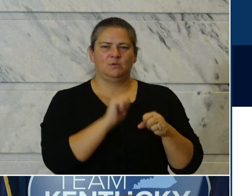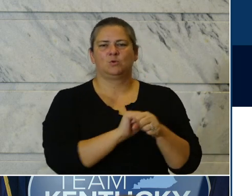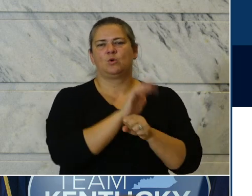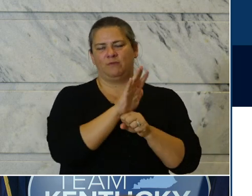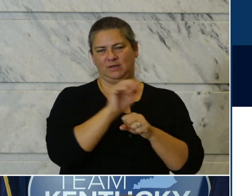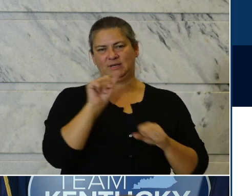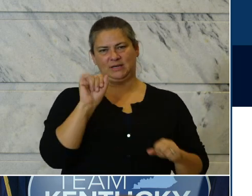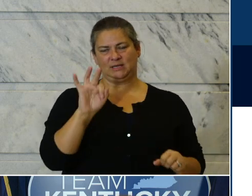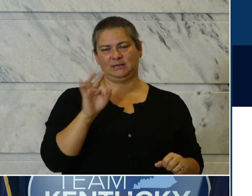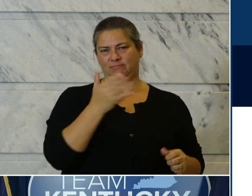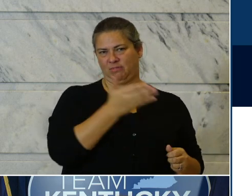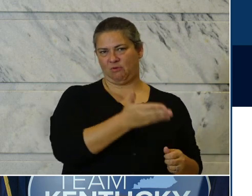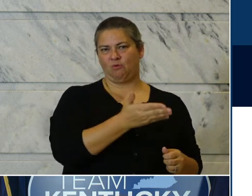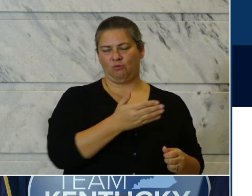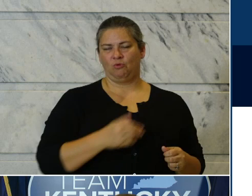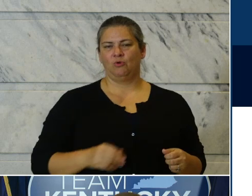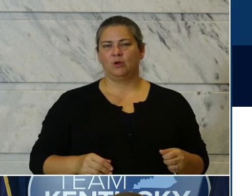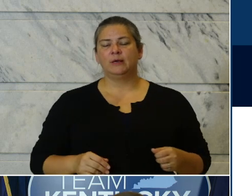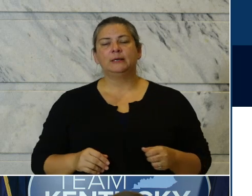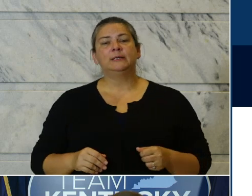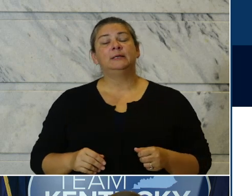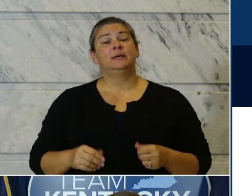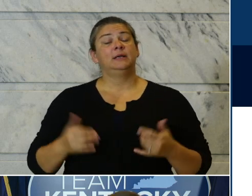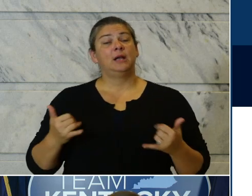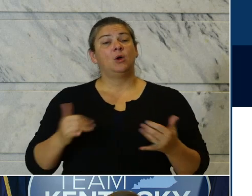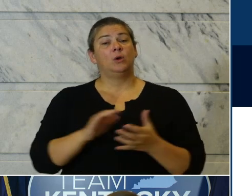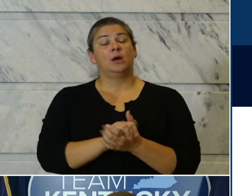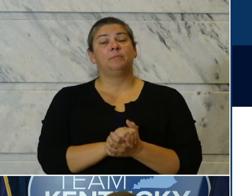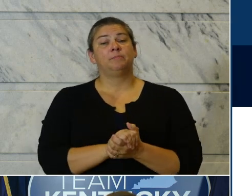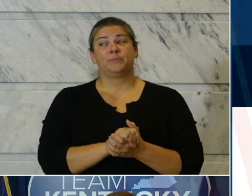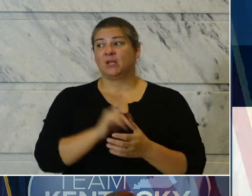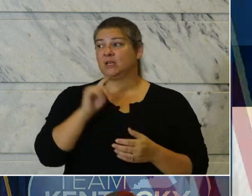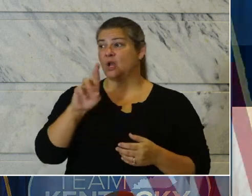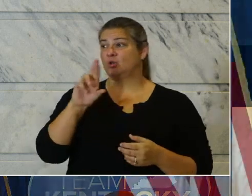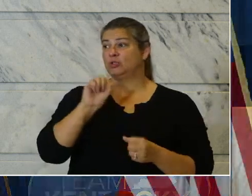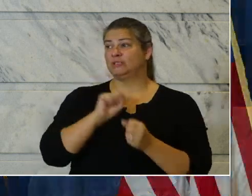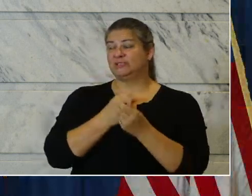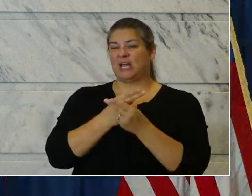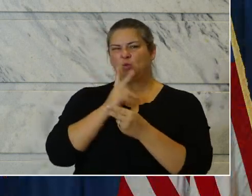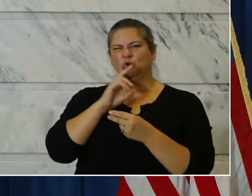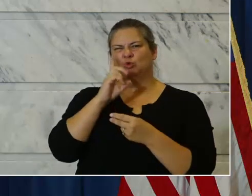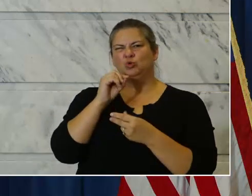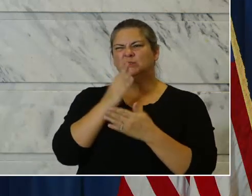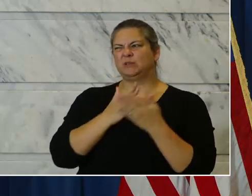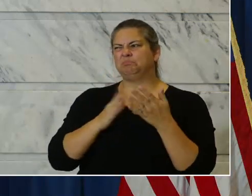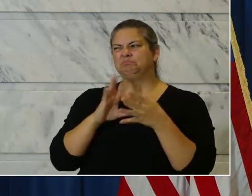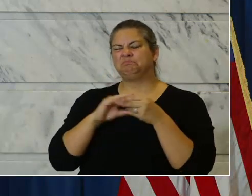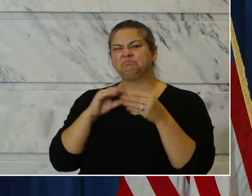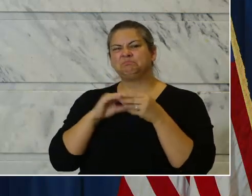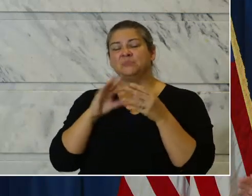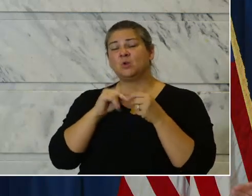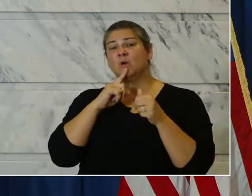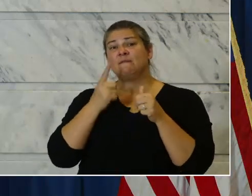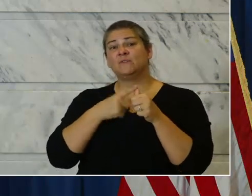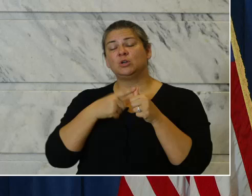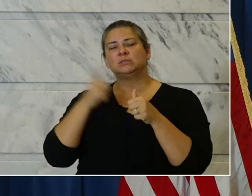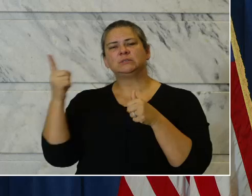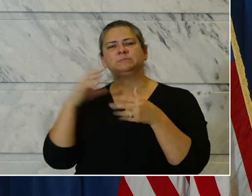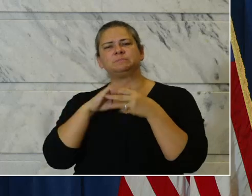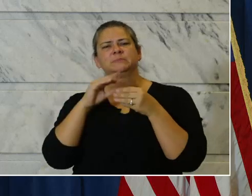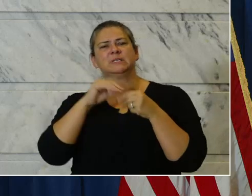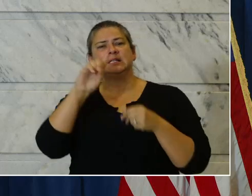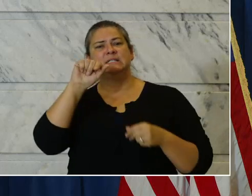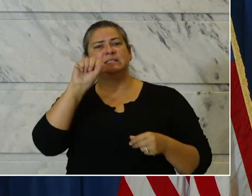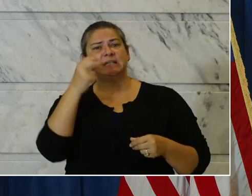associated with them. All right, with that, I think Dr. Stack is going to do a couple of things. First, he's going to talk about the